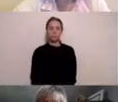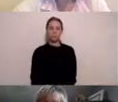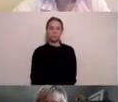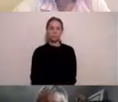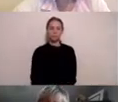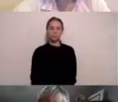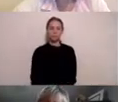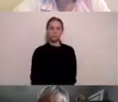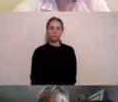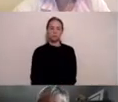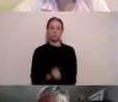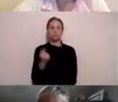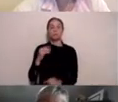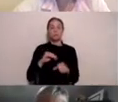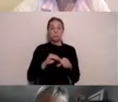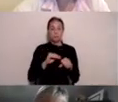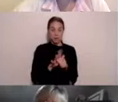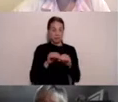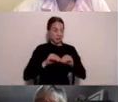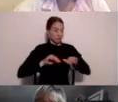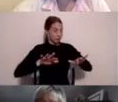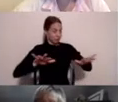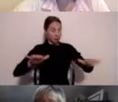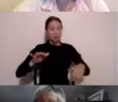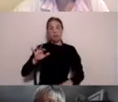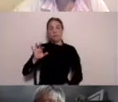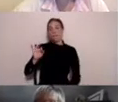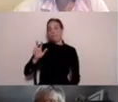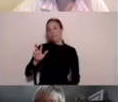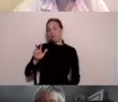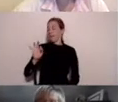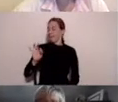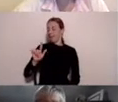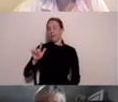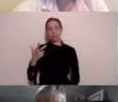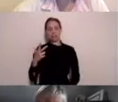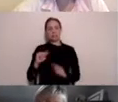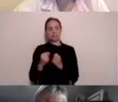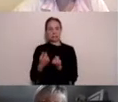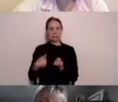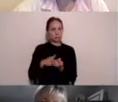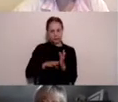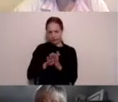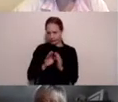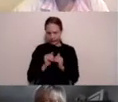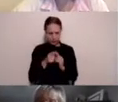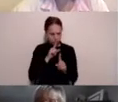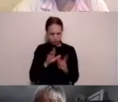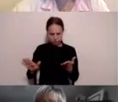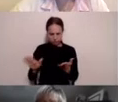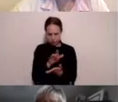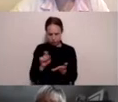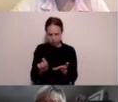And as the pandemic unfolded, Hands and Voices FL3 team really started creating ways to respond to the emerging needs families were